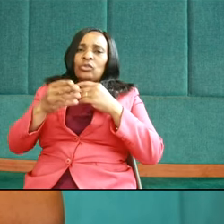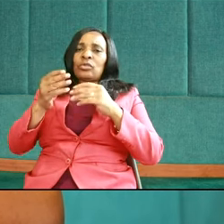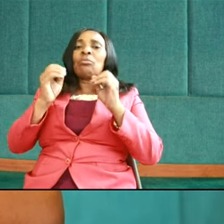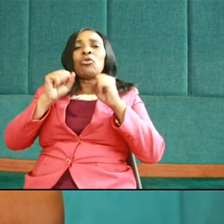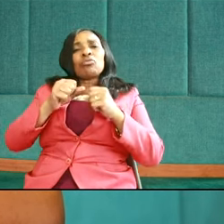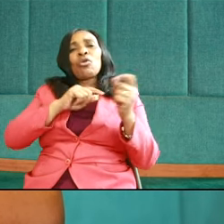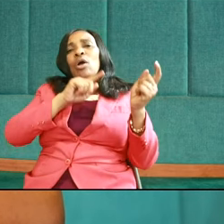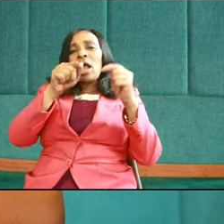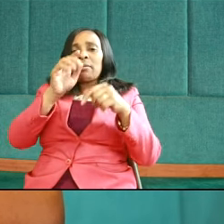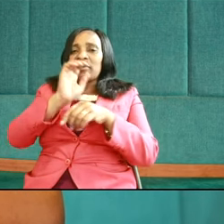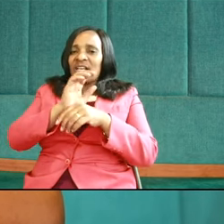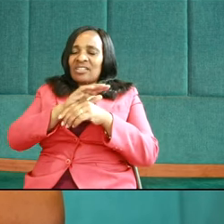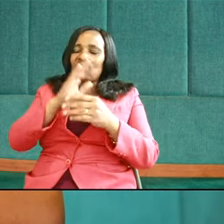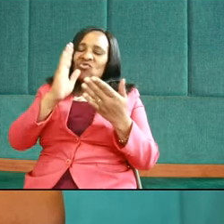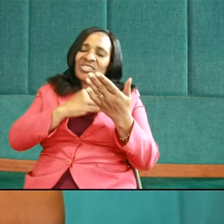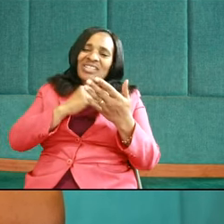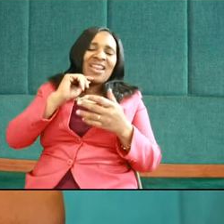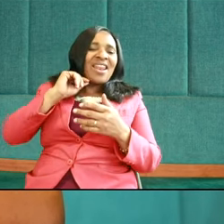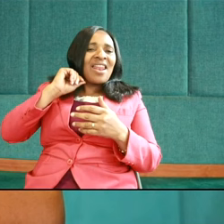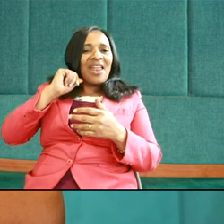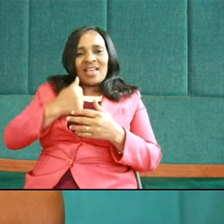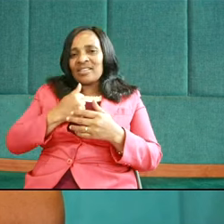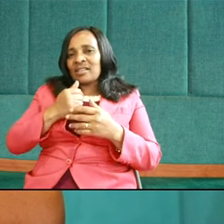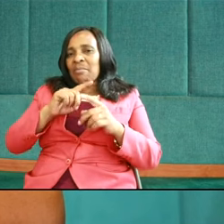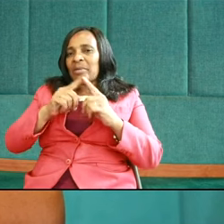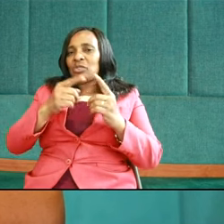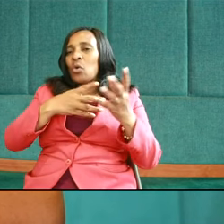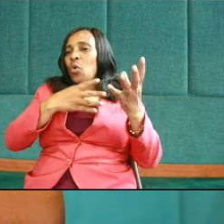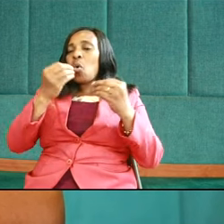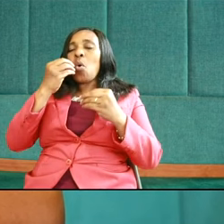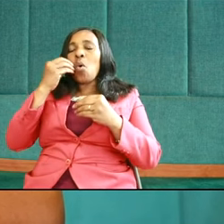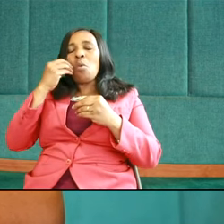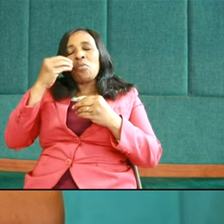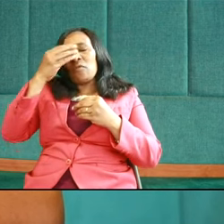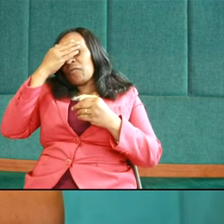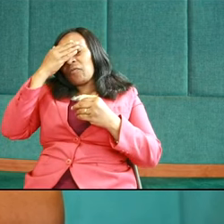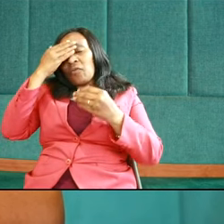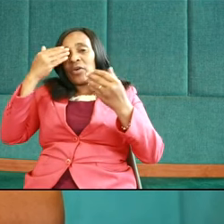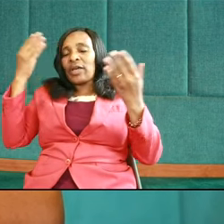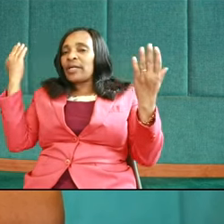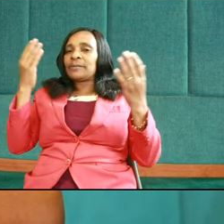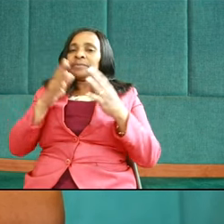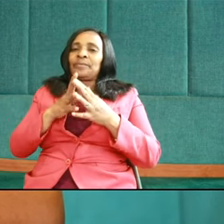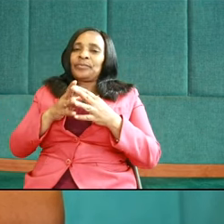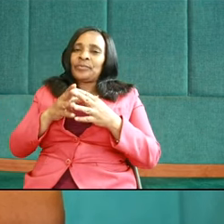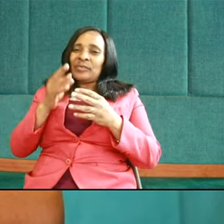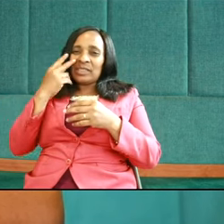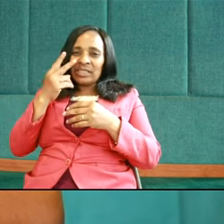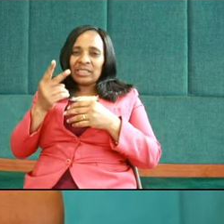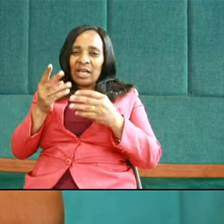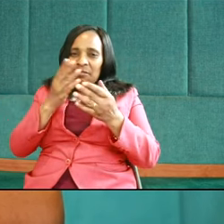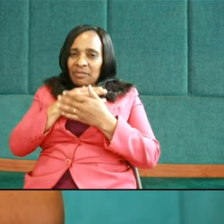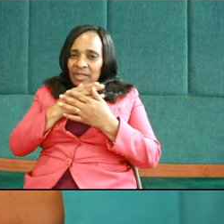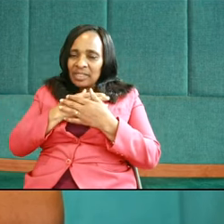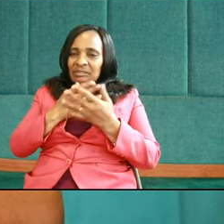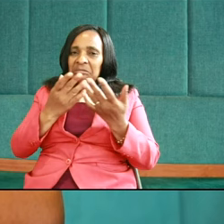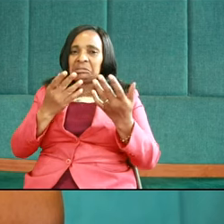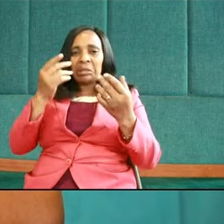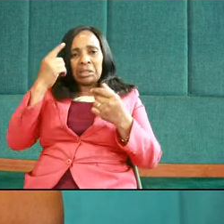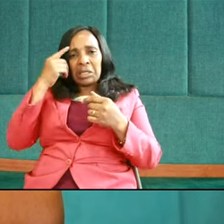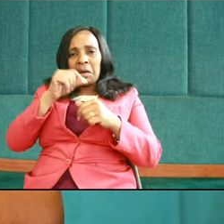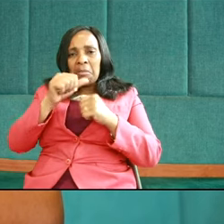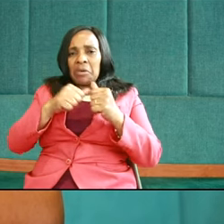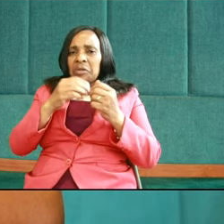course, and you sing nicely, but then when you go home, you forget about it. The way you can see a friend one day, then you don't think about them